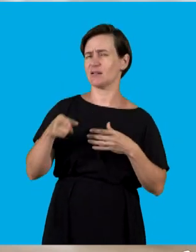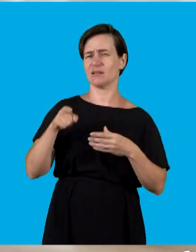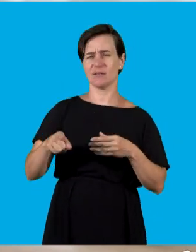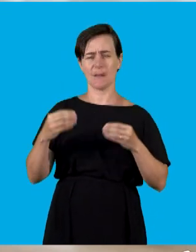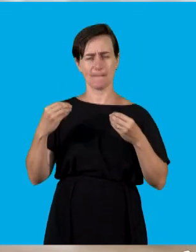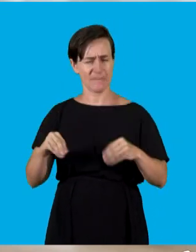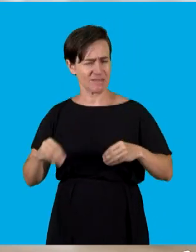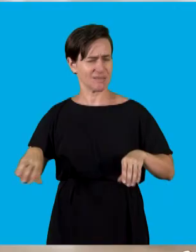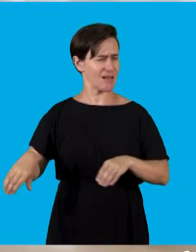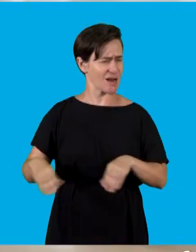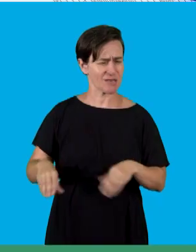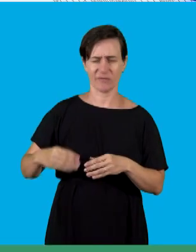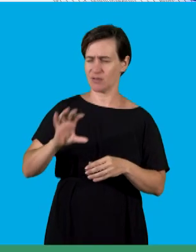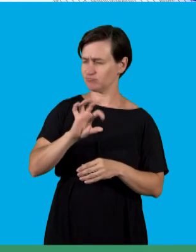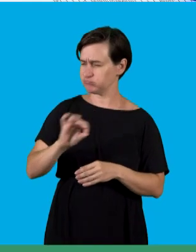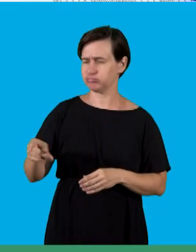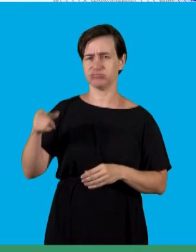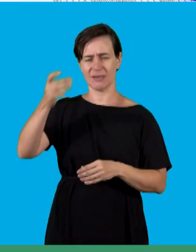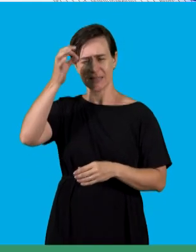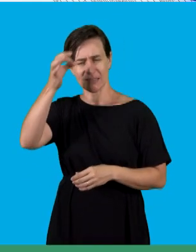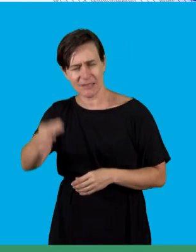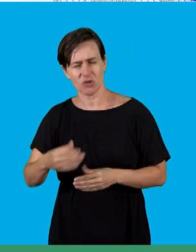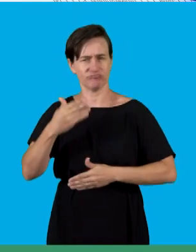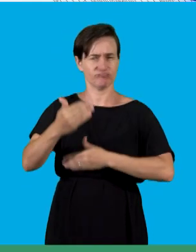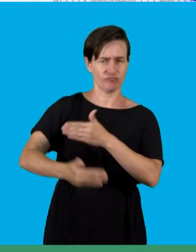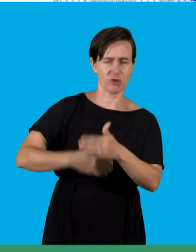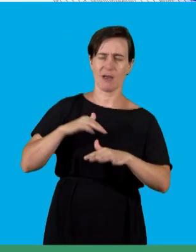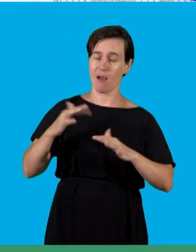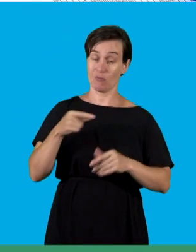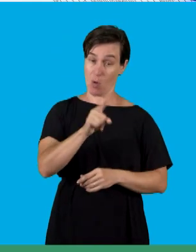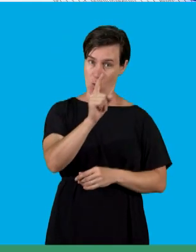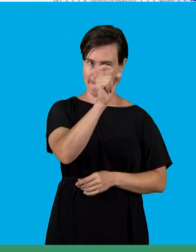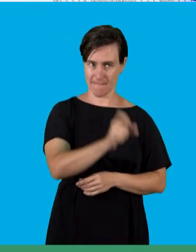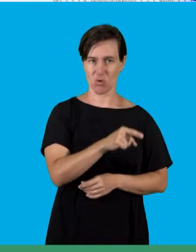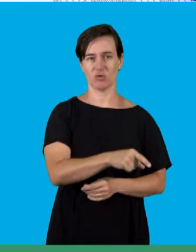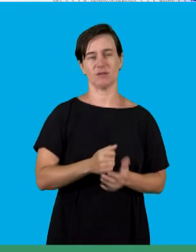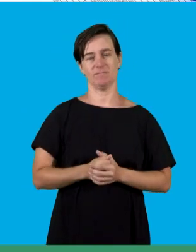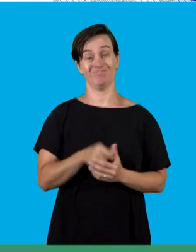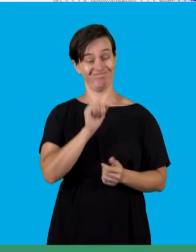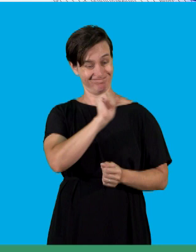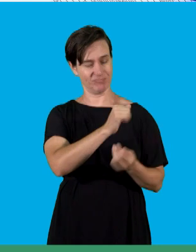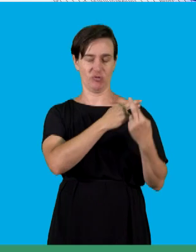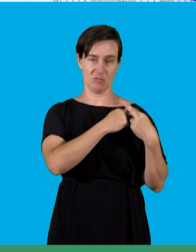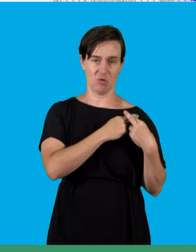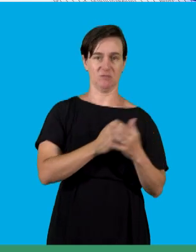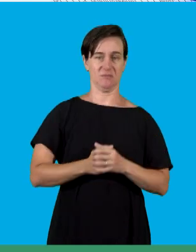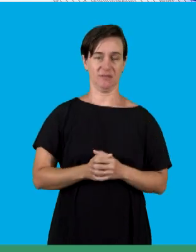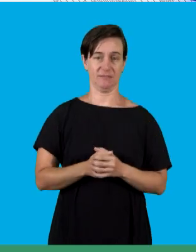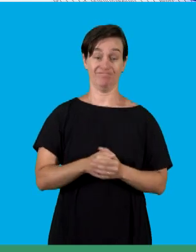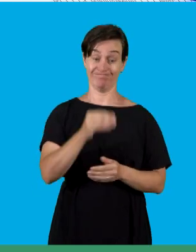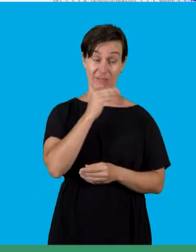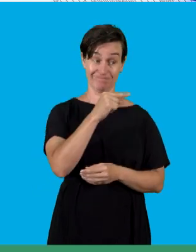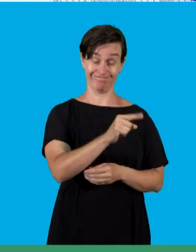of the business, its processes and decisions. Now that the business belongs to one person alone, this